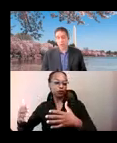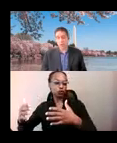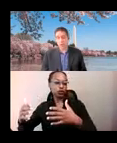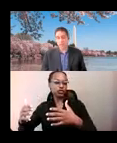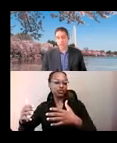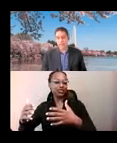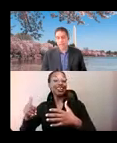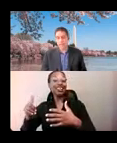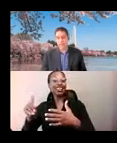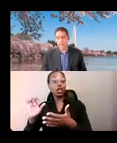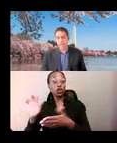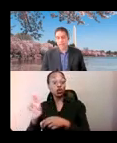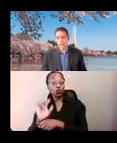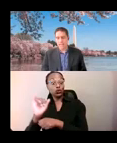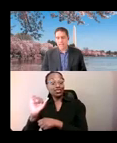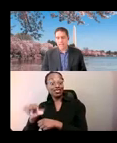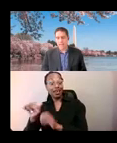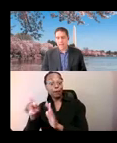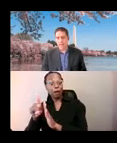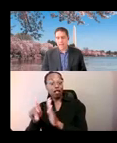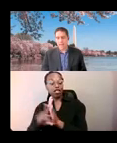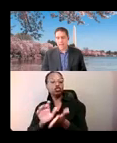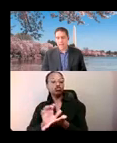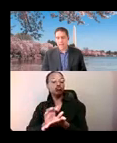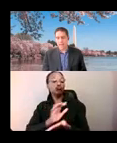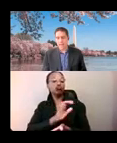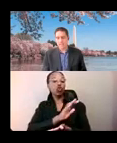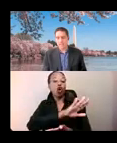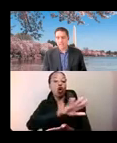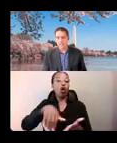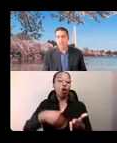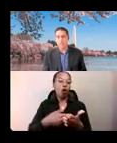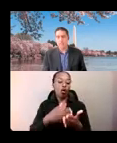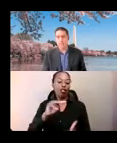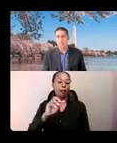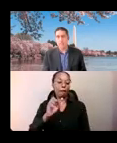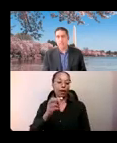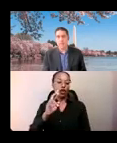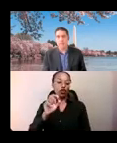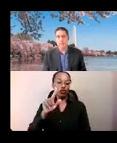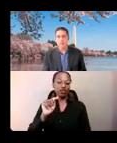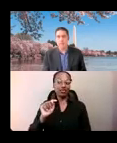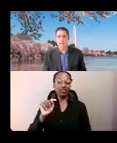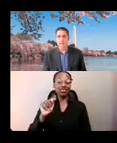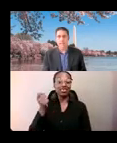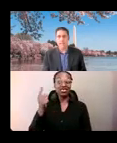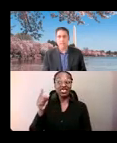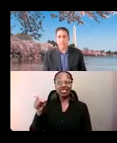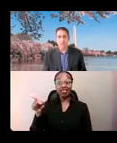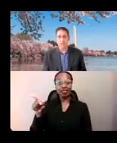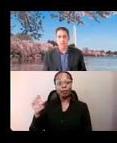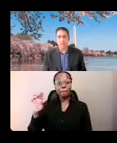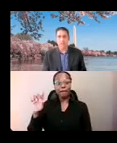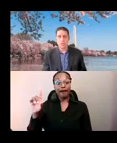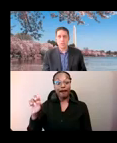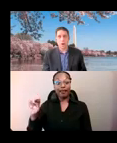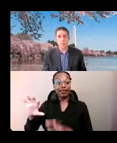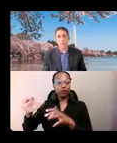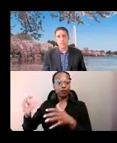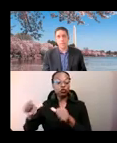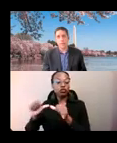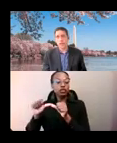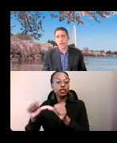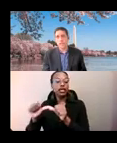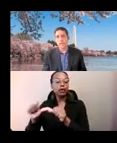as against all migrants, as the Biden administration has continued to use the pandemic as an excuse to